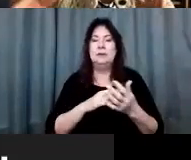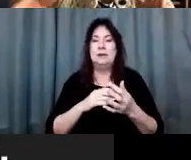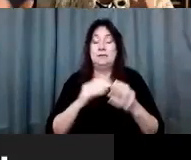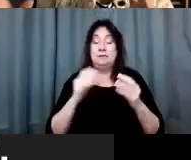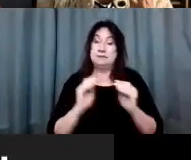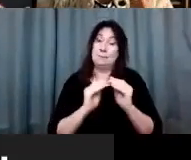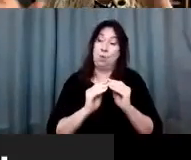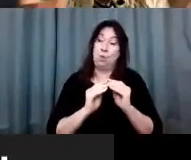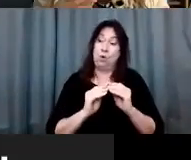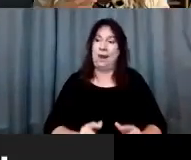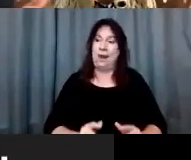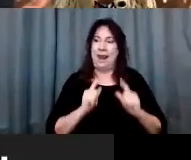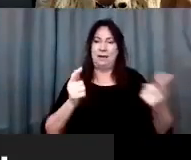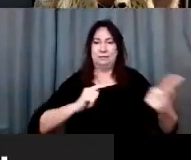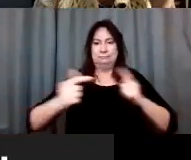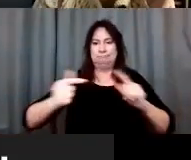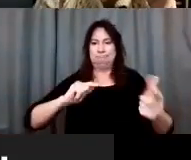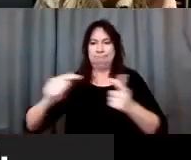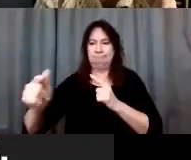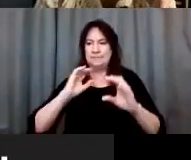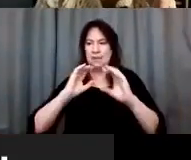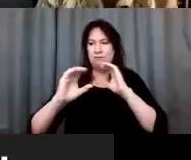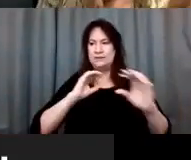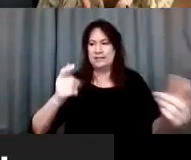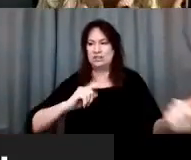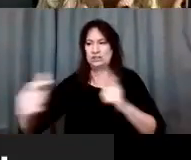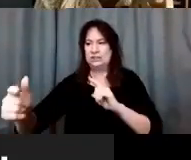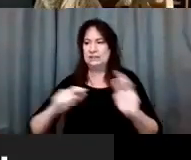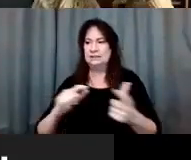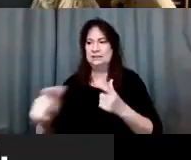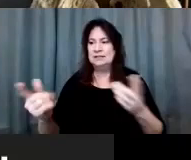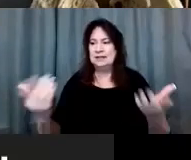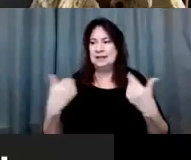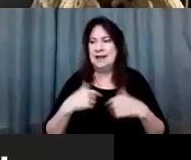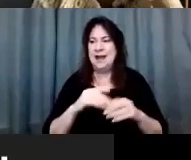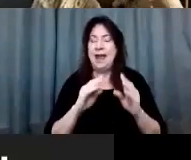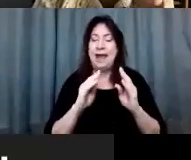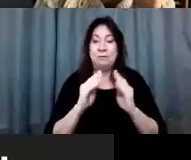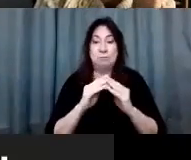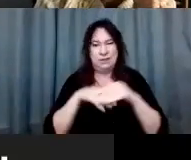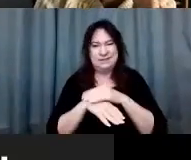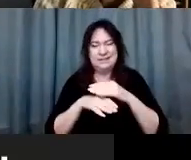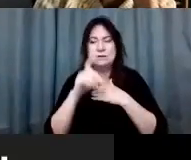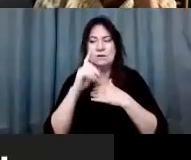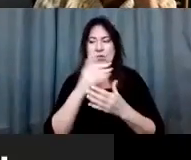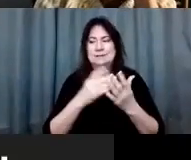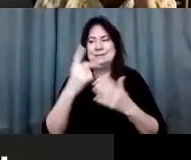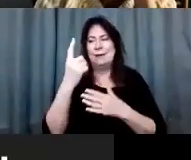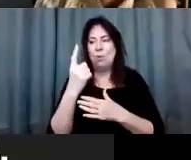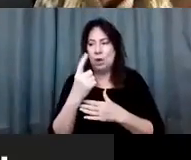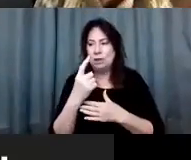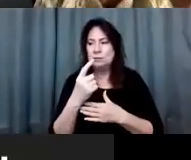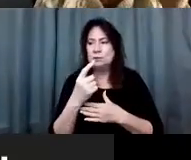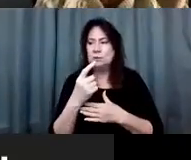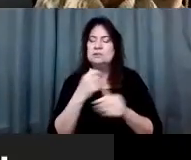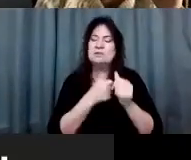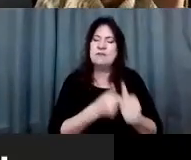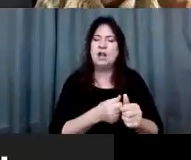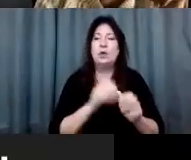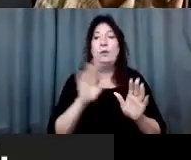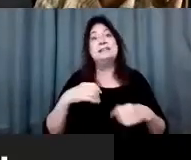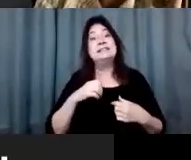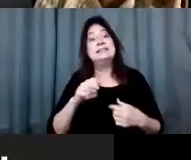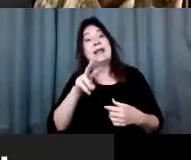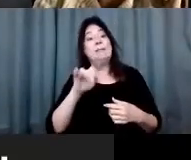lively conversation where it's going to go back and forth, you can make it much more accessible for somebody following along by just saying, "This is Emily. I